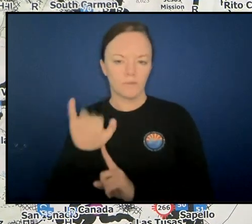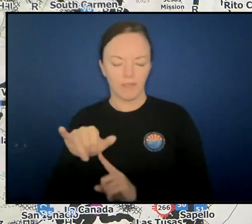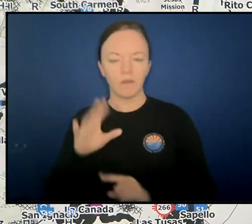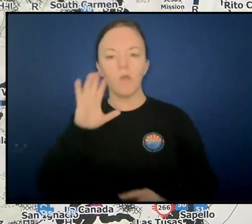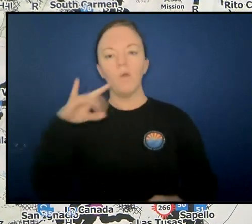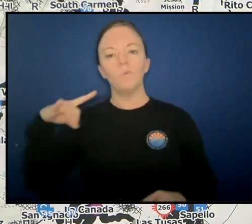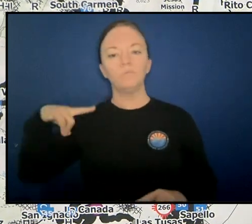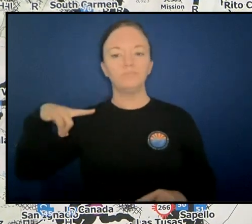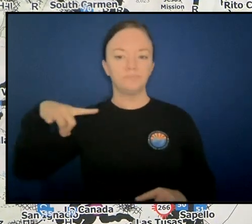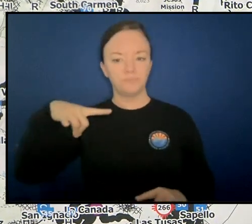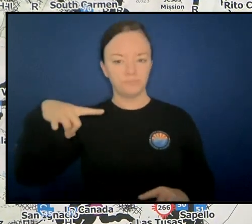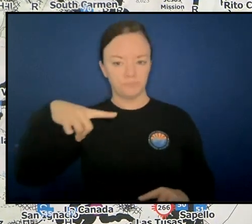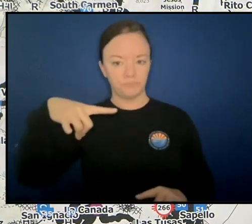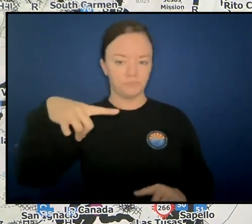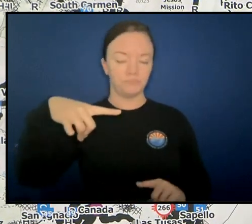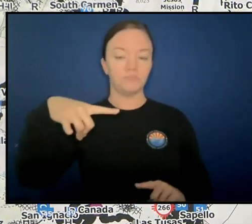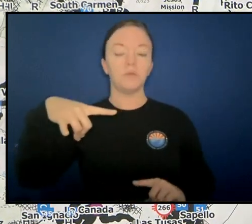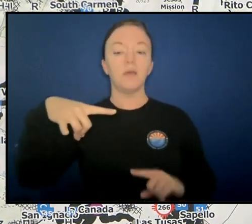them to